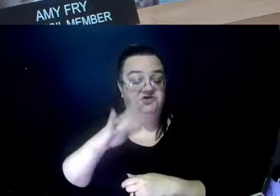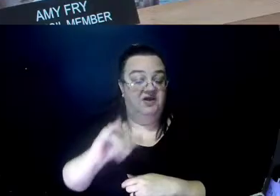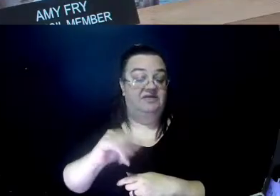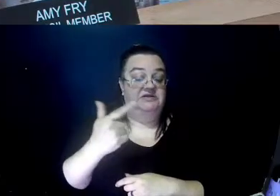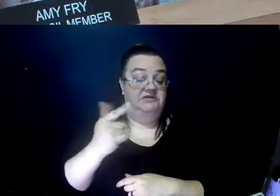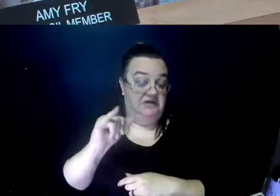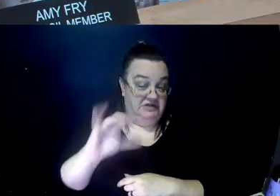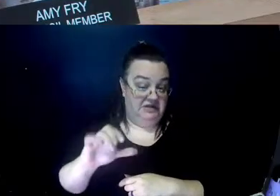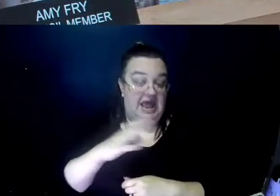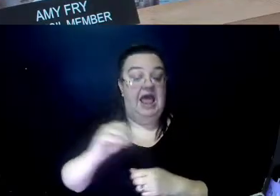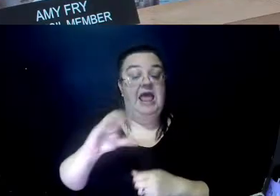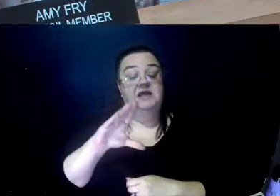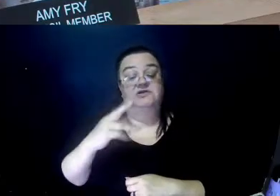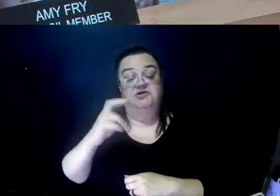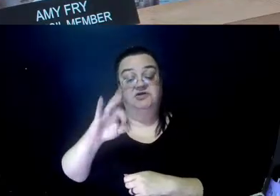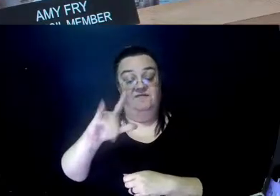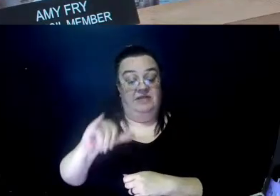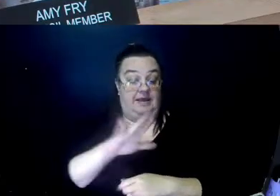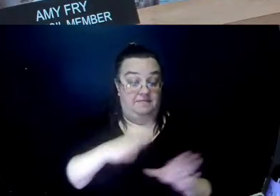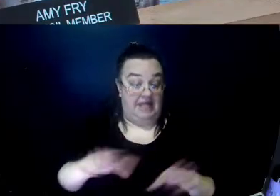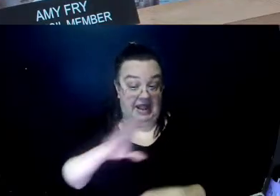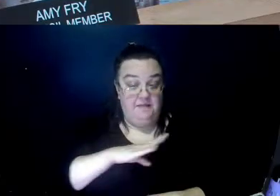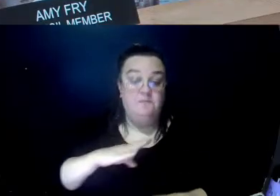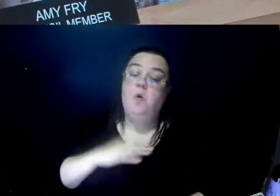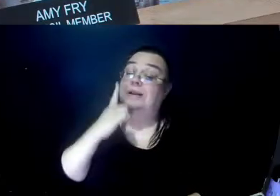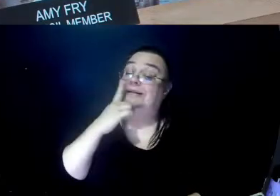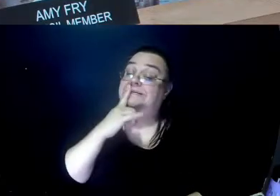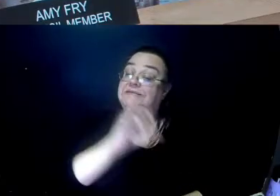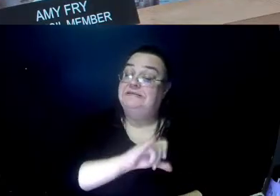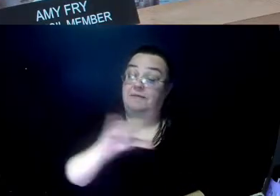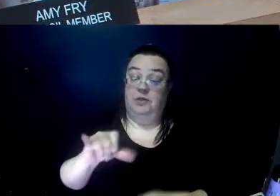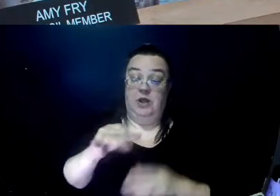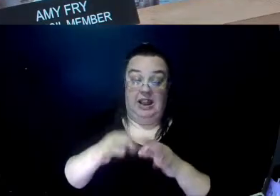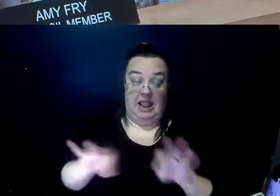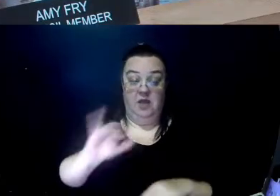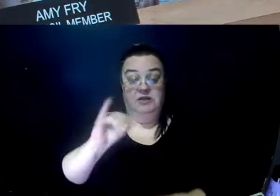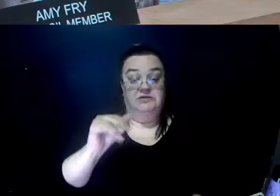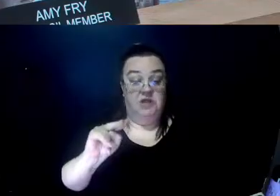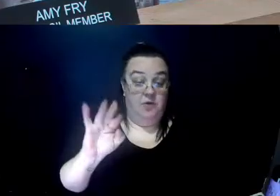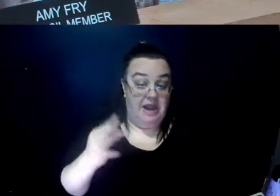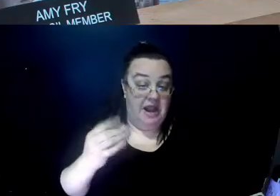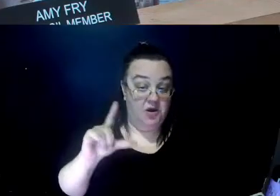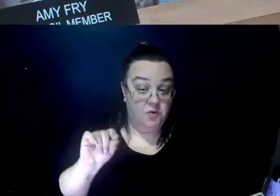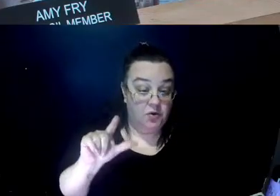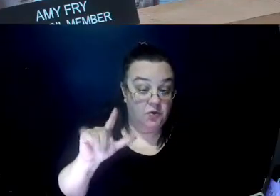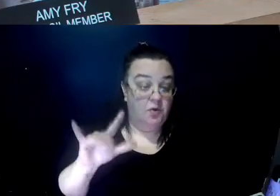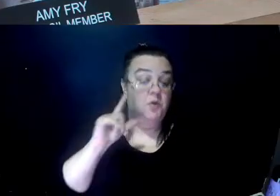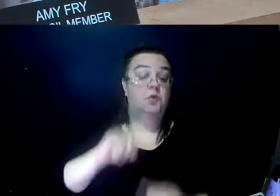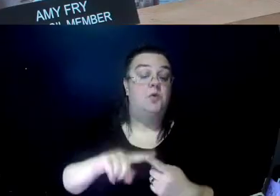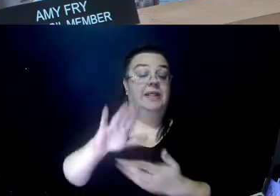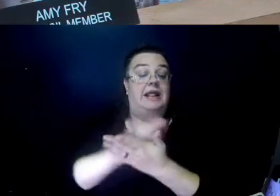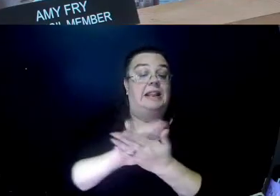Similar language, again, January 9th, 2023, to the Clean Water Partnership,